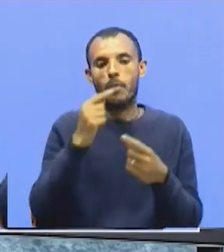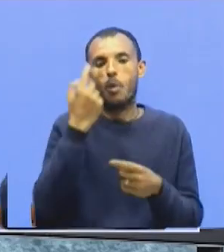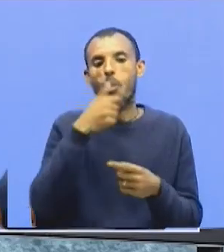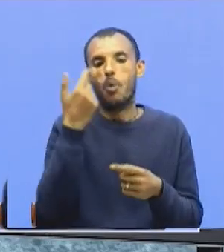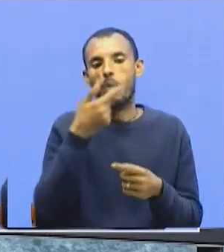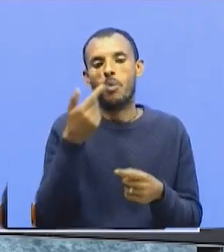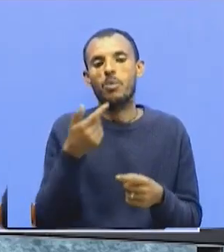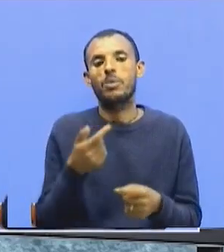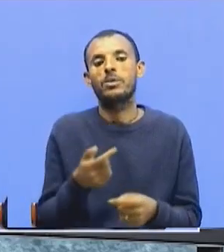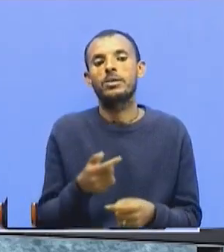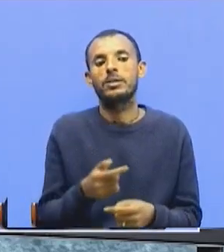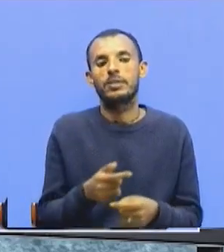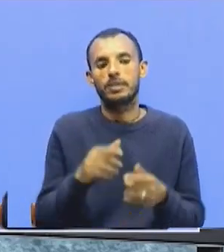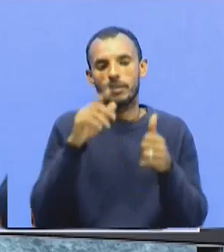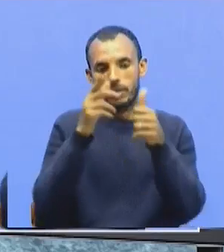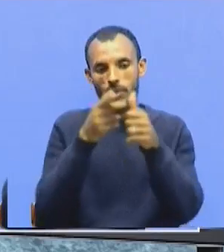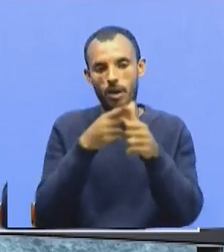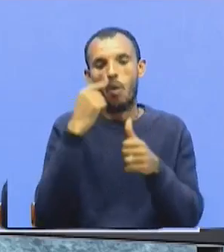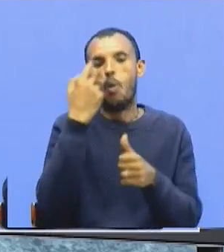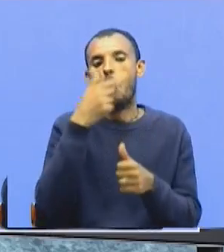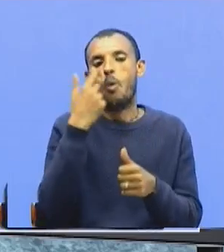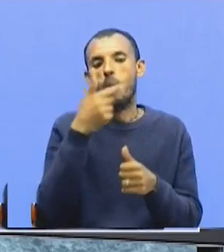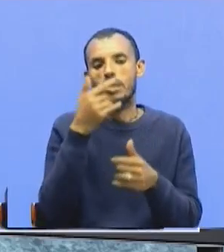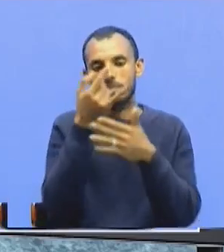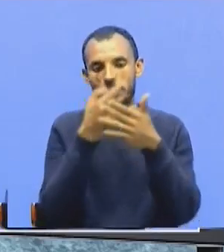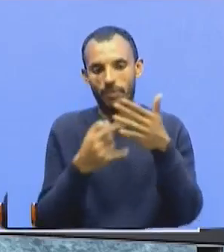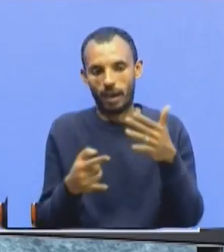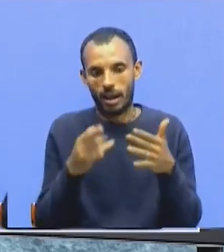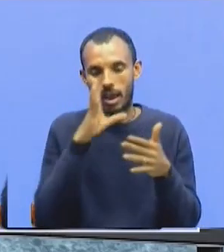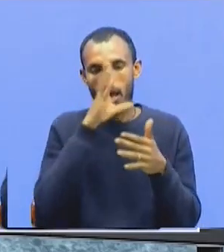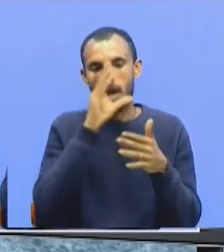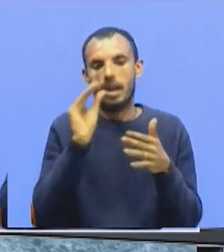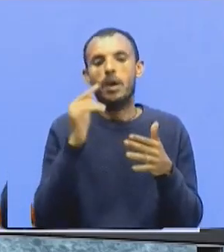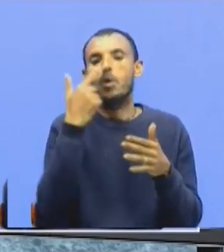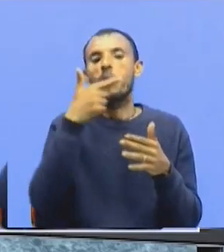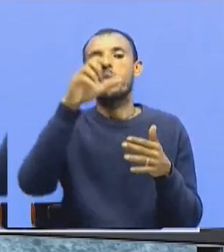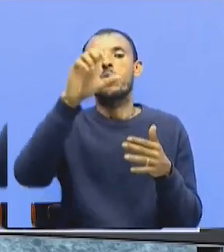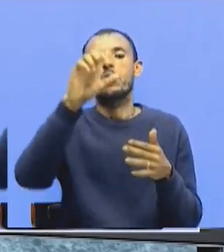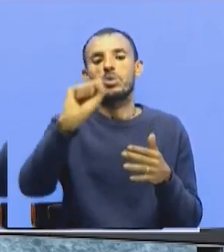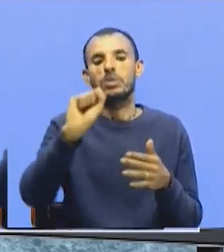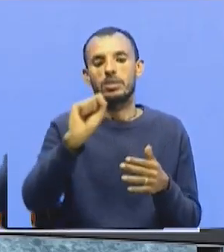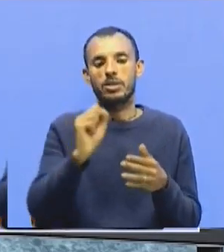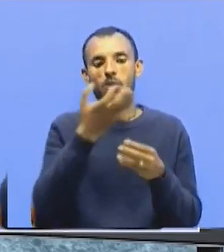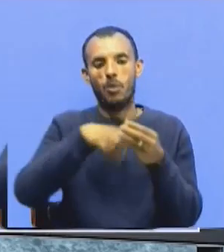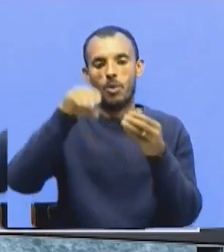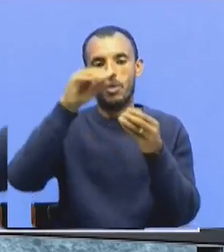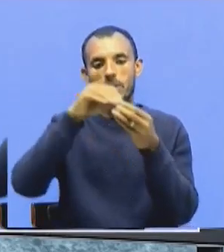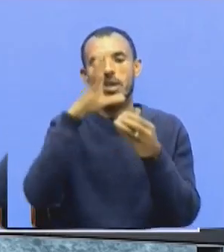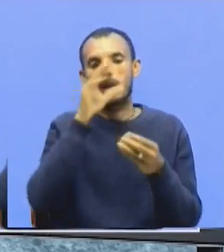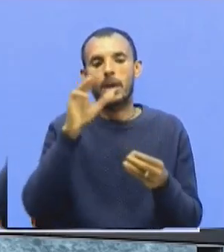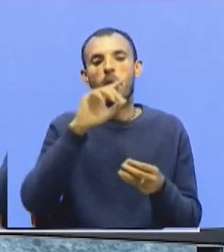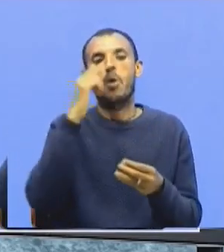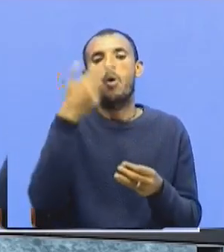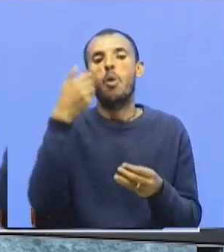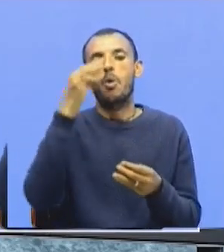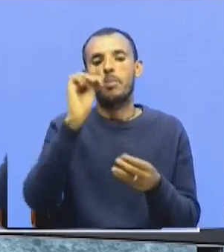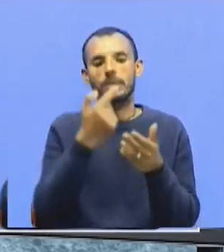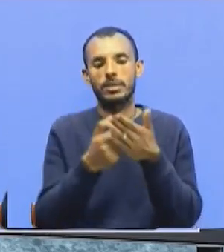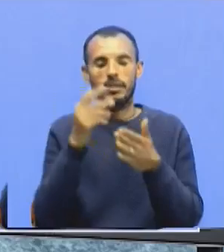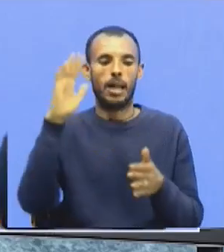them. The first one is who, specifically, and also whose, and also whom. These types